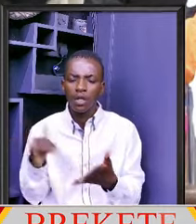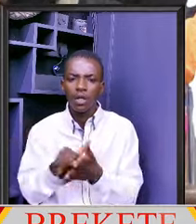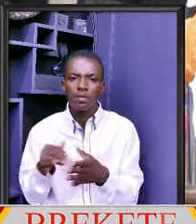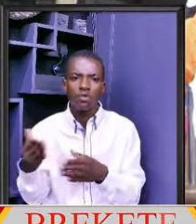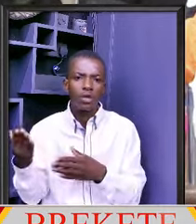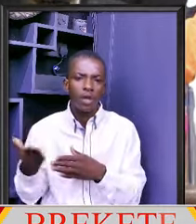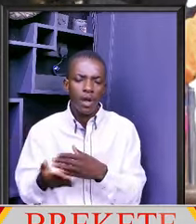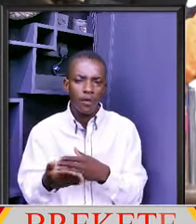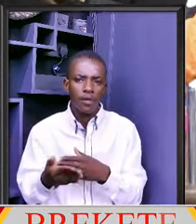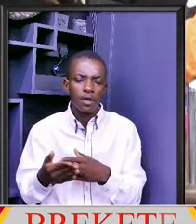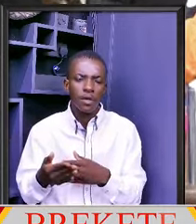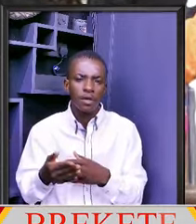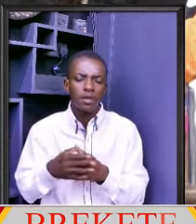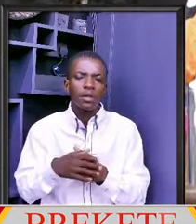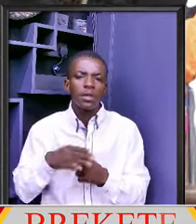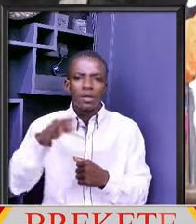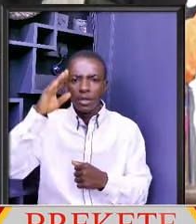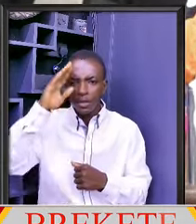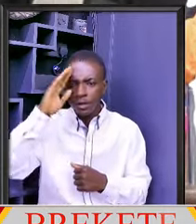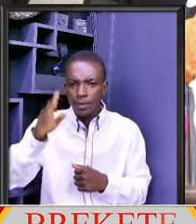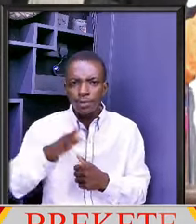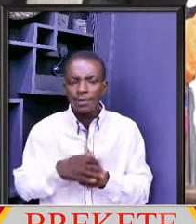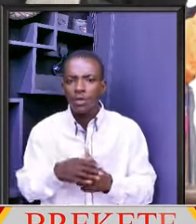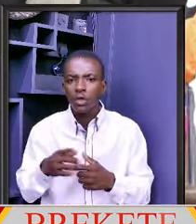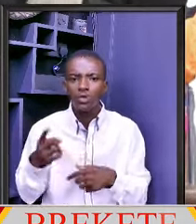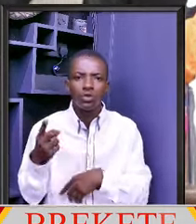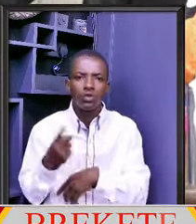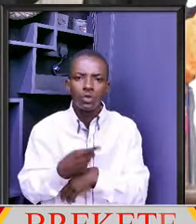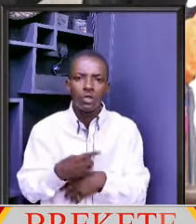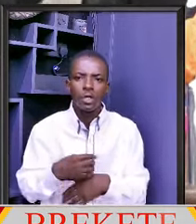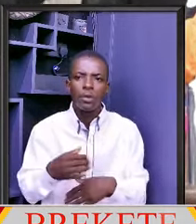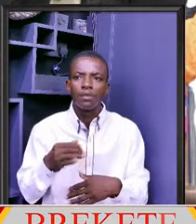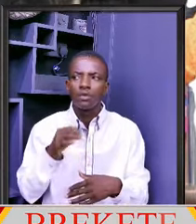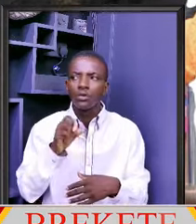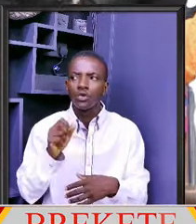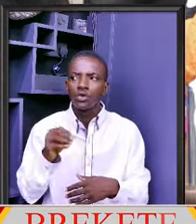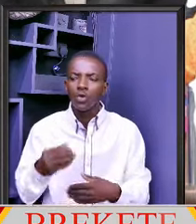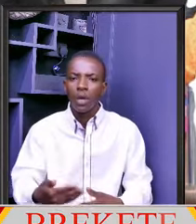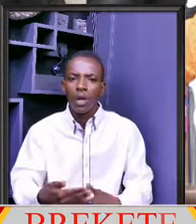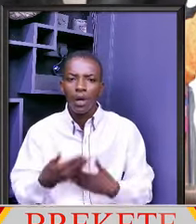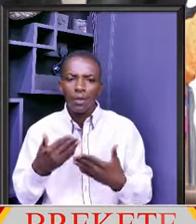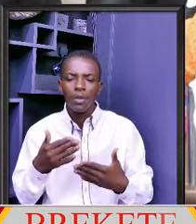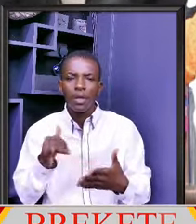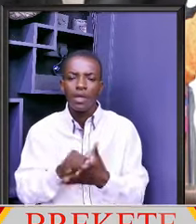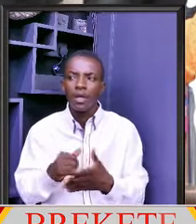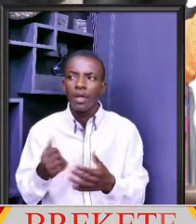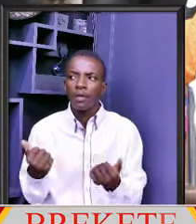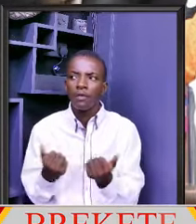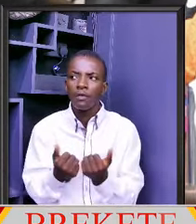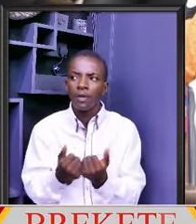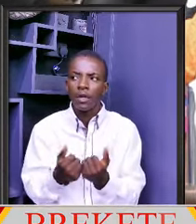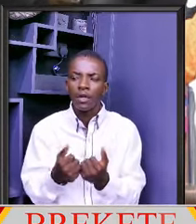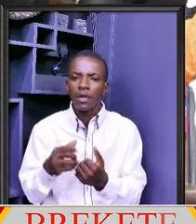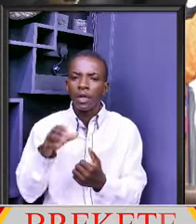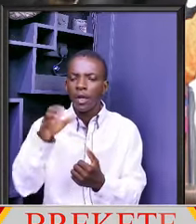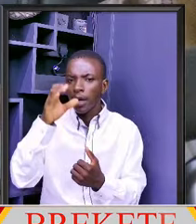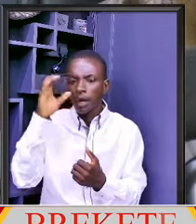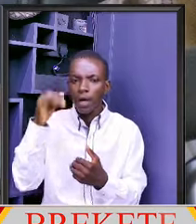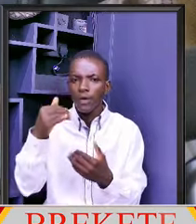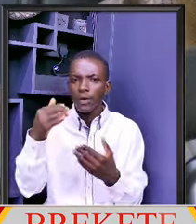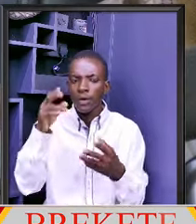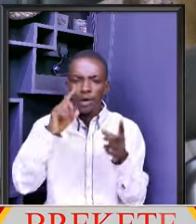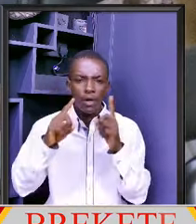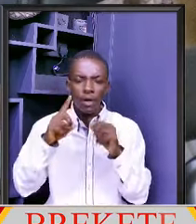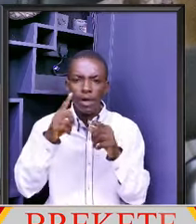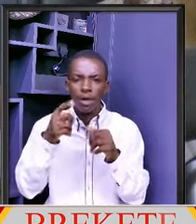behalf. Sir, today I'm so happy that the fight and the cry, I'm crying.